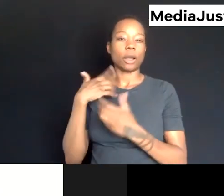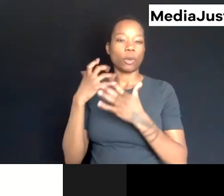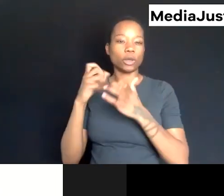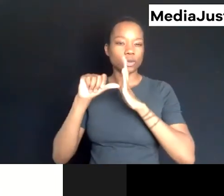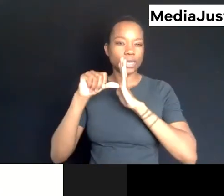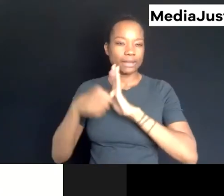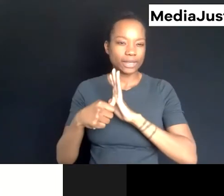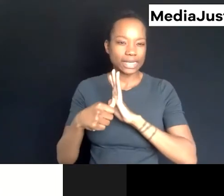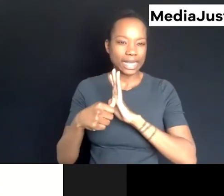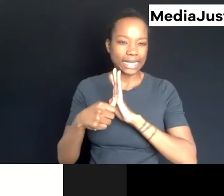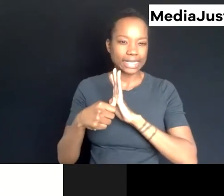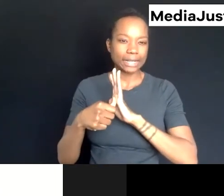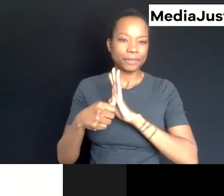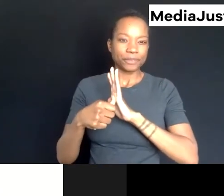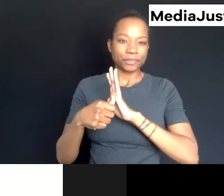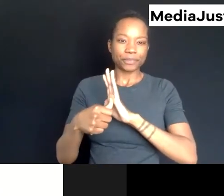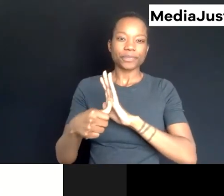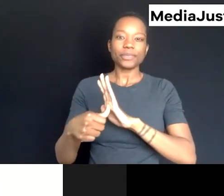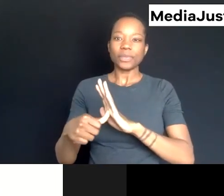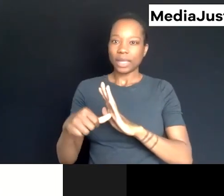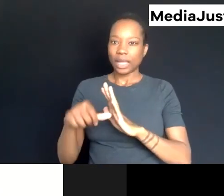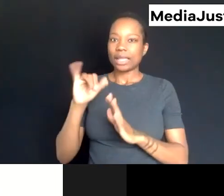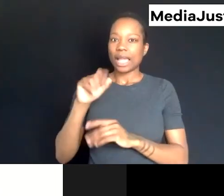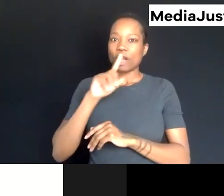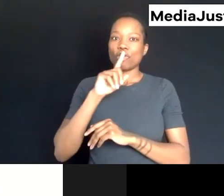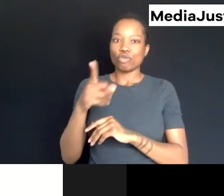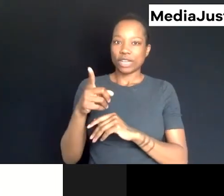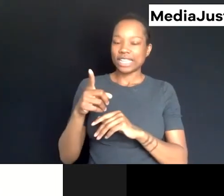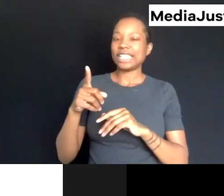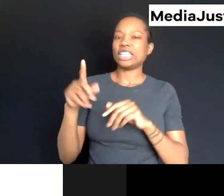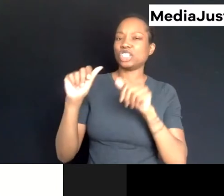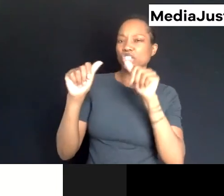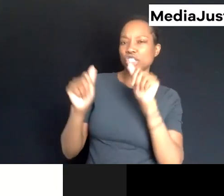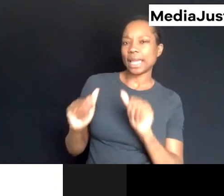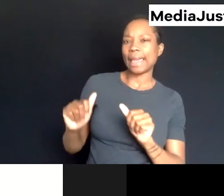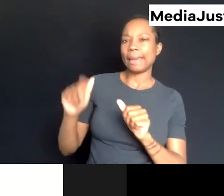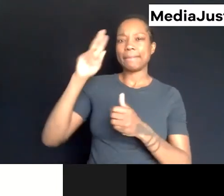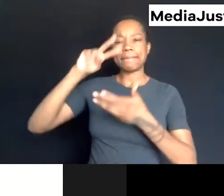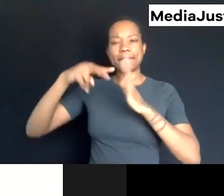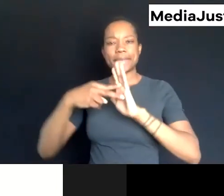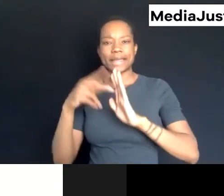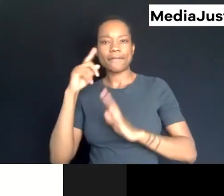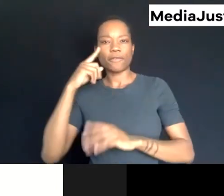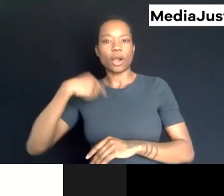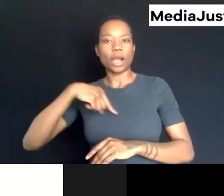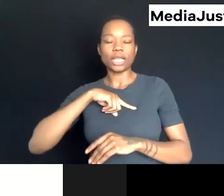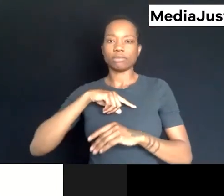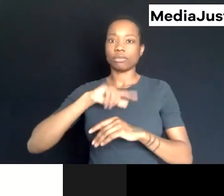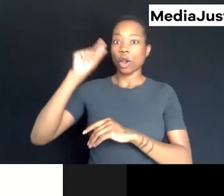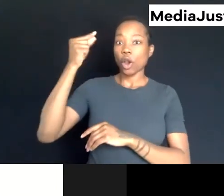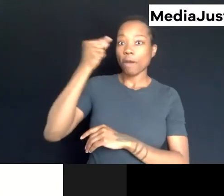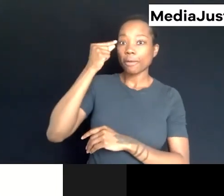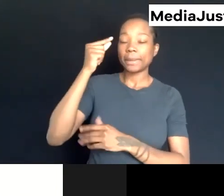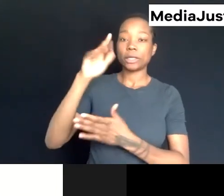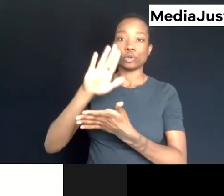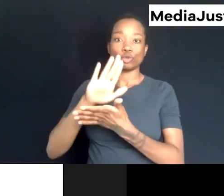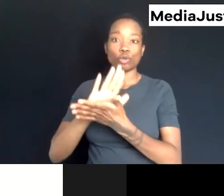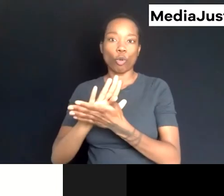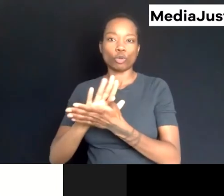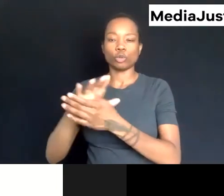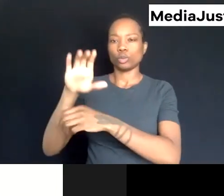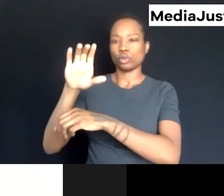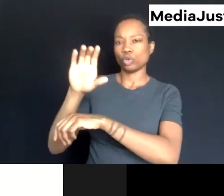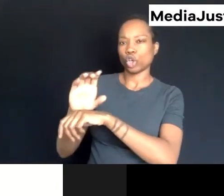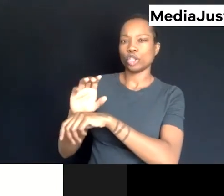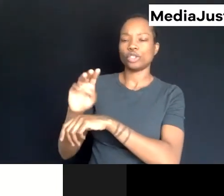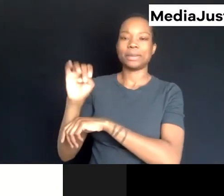shape meaning for us, you know, from government, schools, the church, and media. And oftentimes